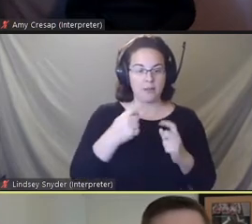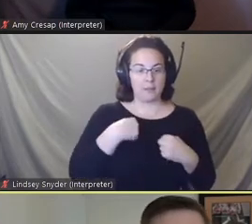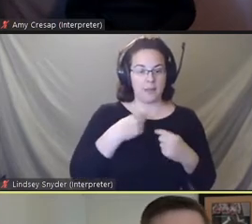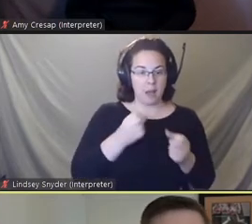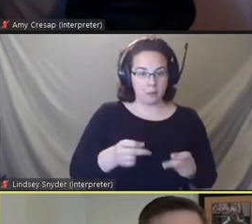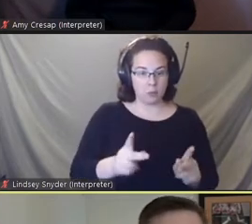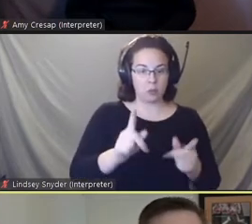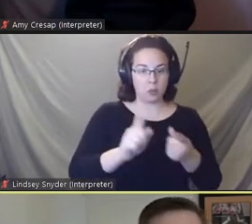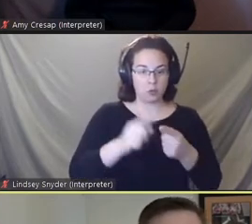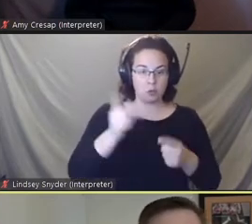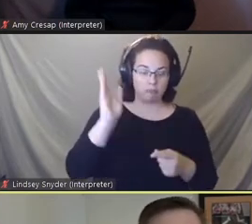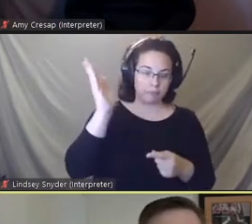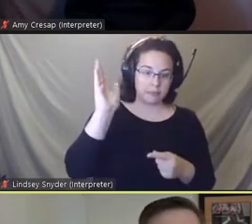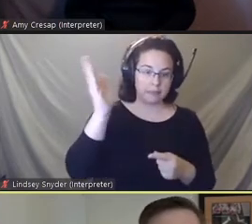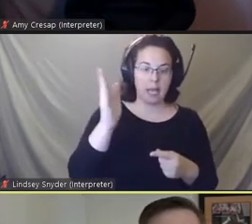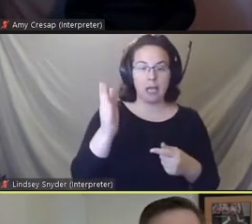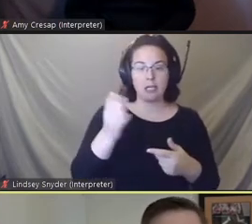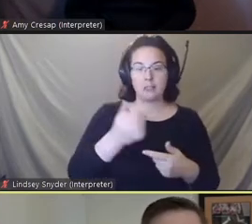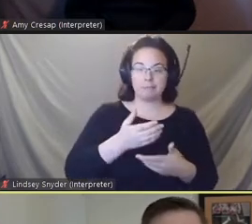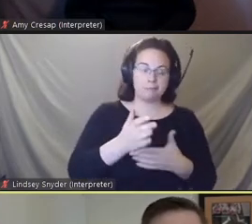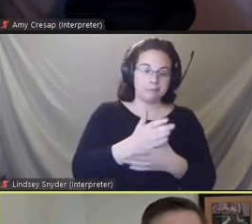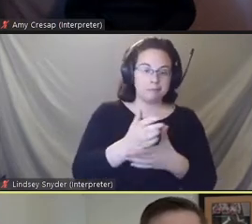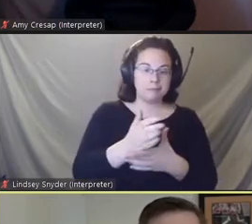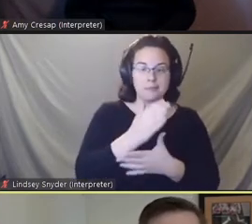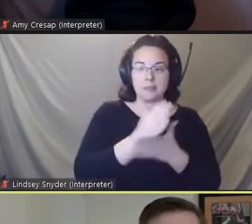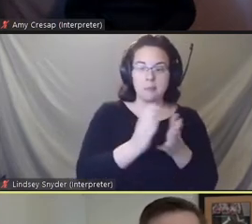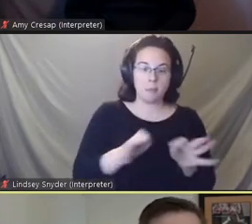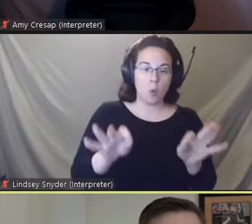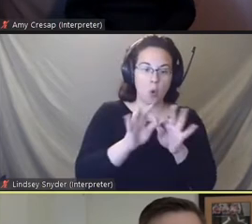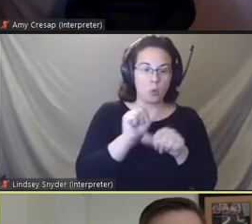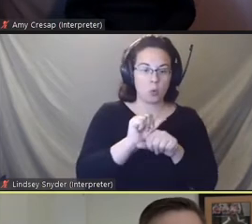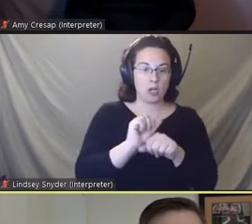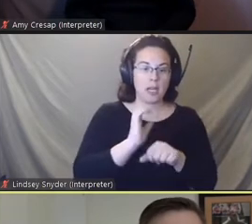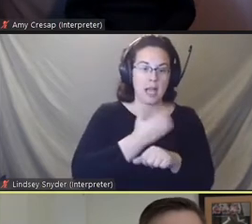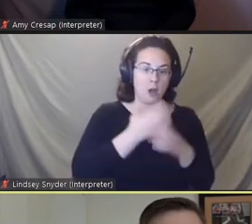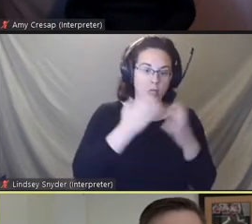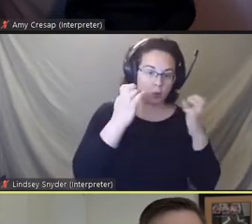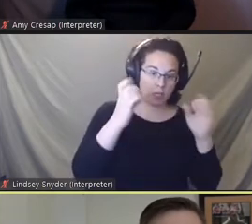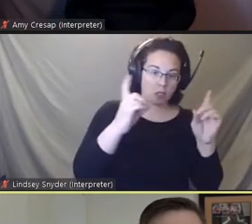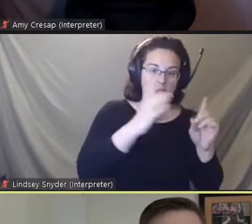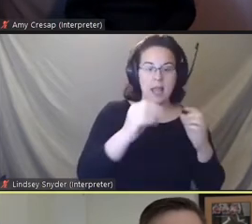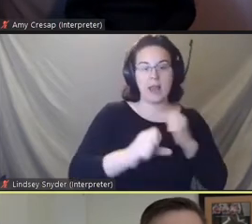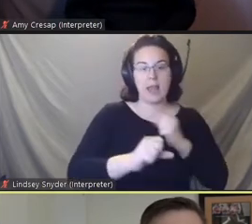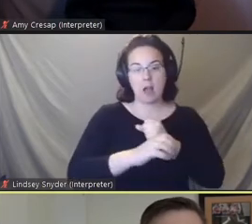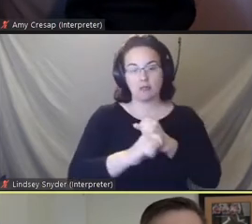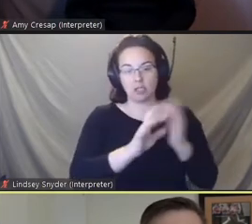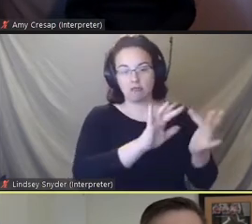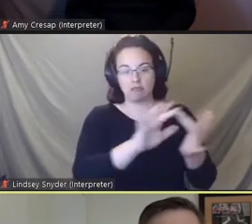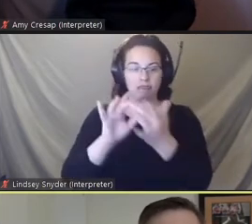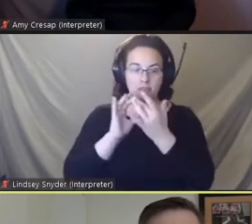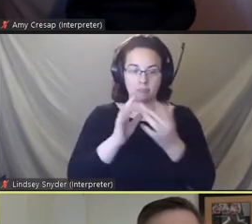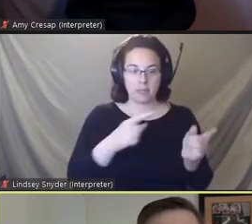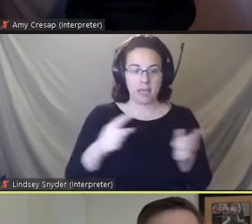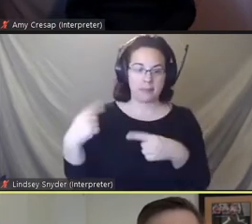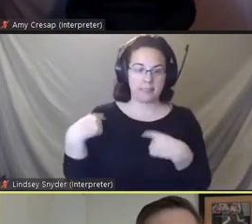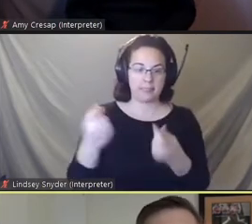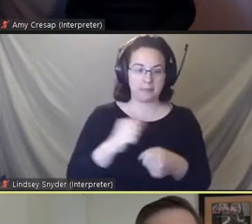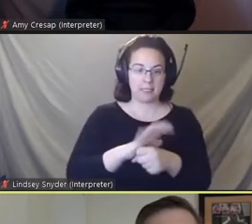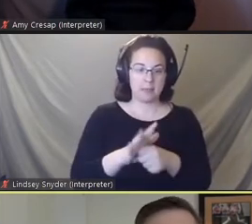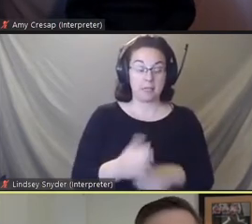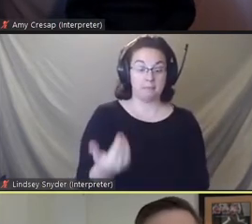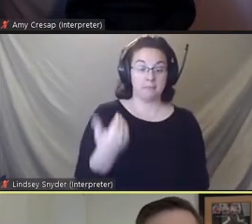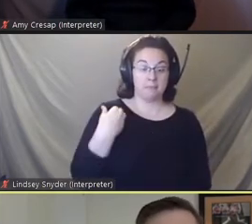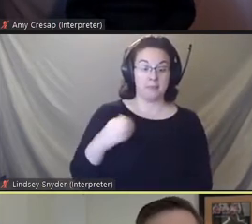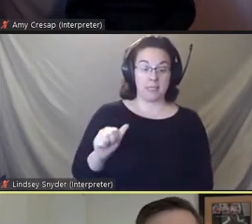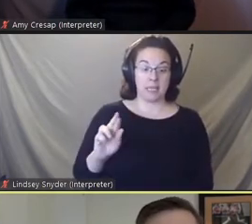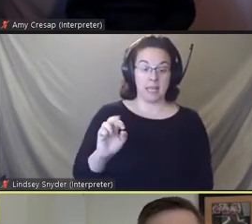share some of the important work our education and outreach teams have been doing in response to the pandemic. Back in April, I shared that